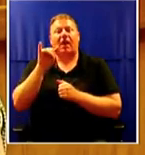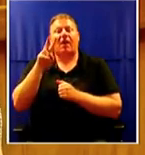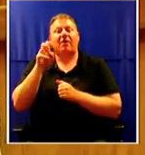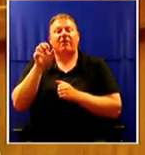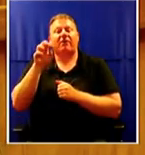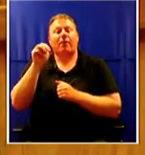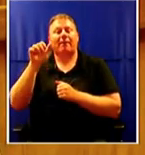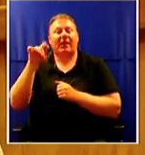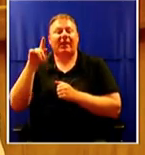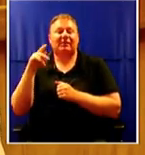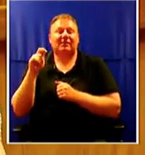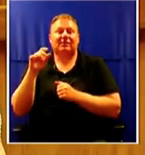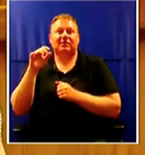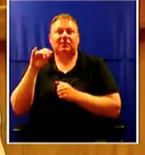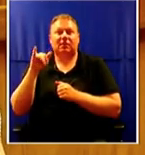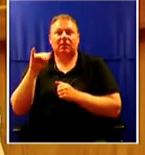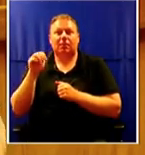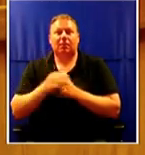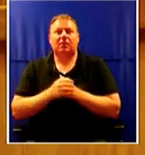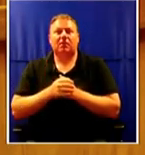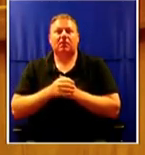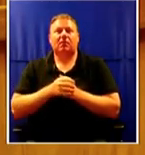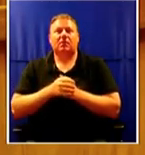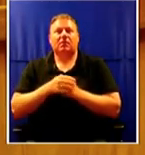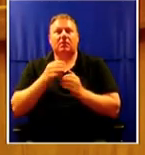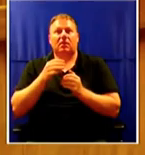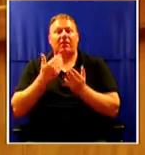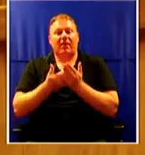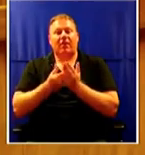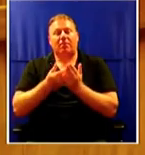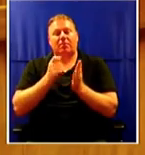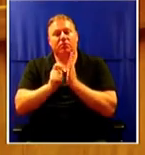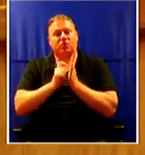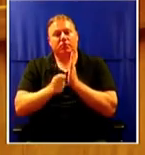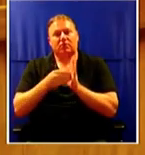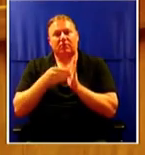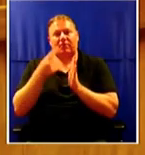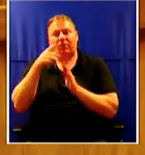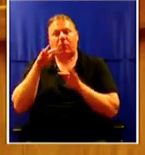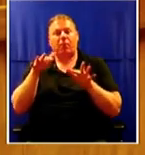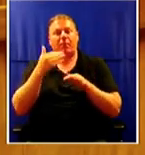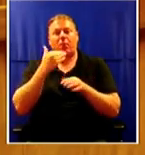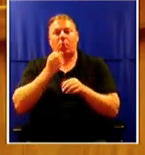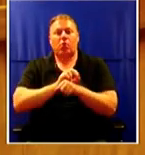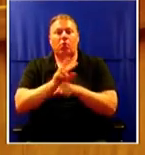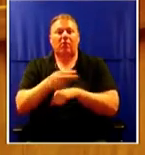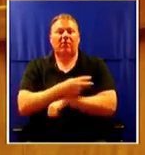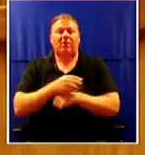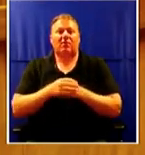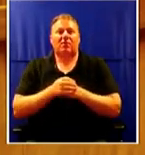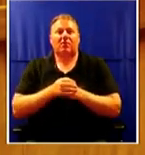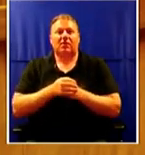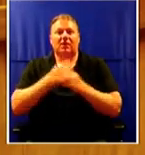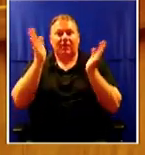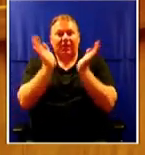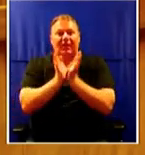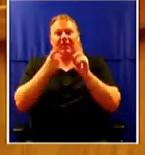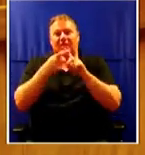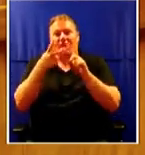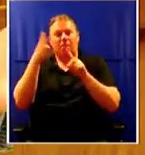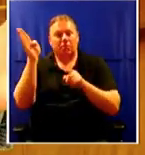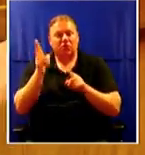by a prescription from a medical doctor to those who have contracted COVID. Why is it that countries such as India, Brazil,